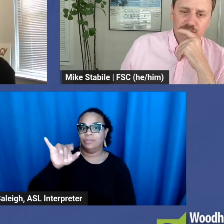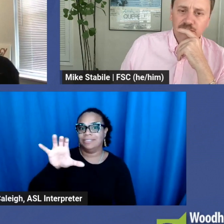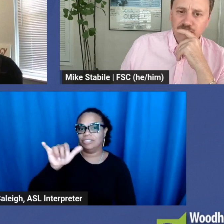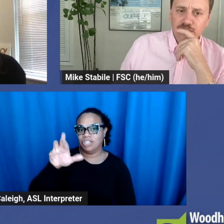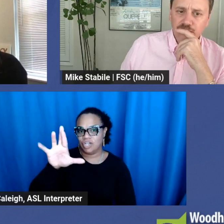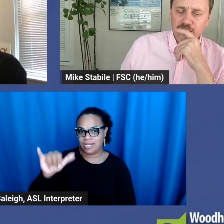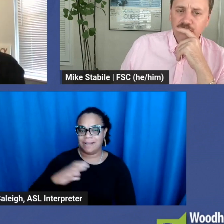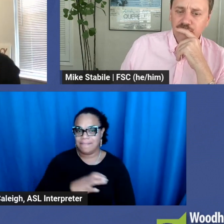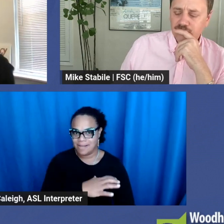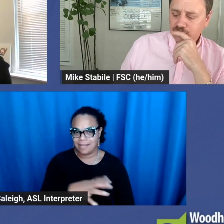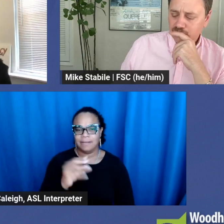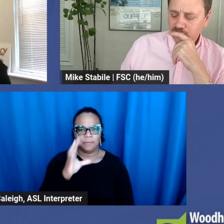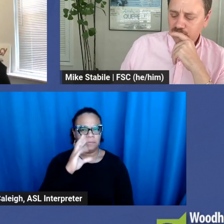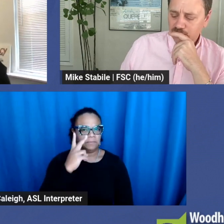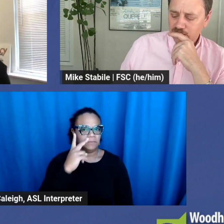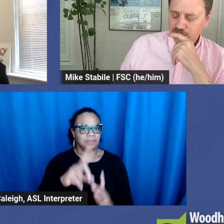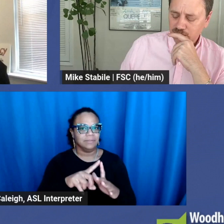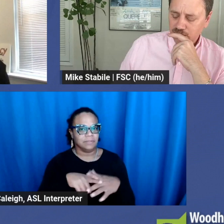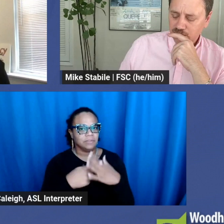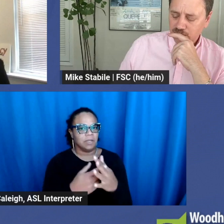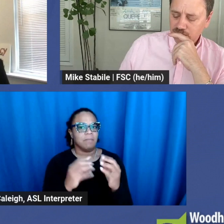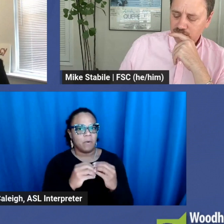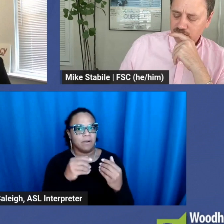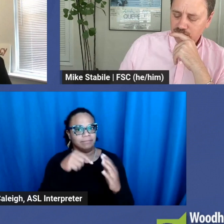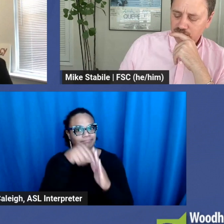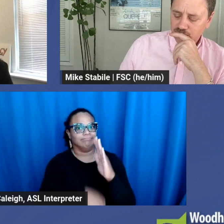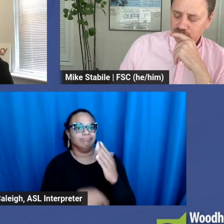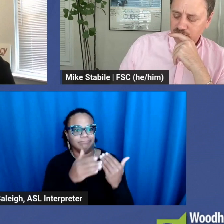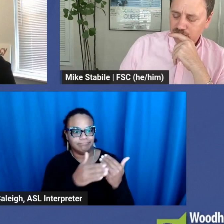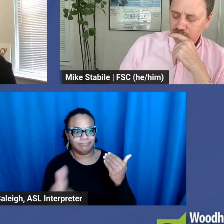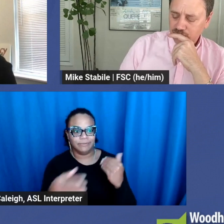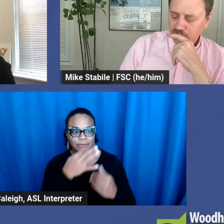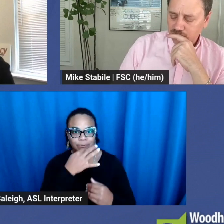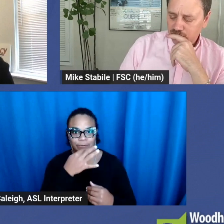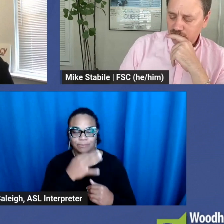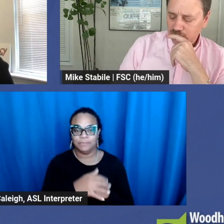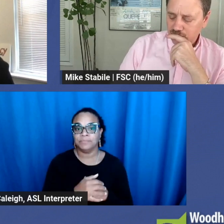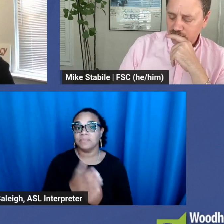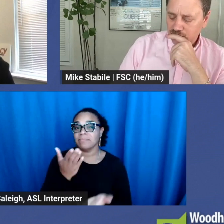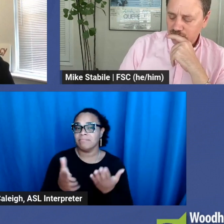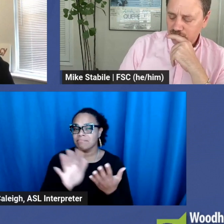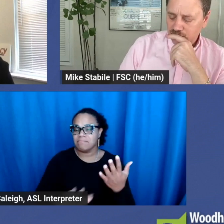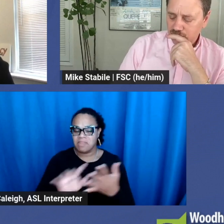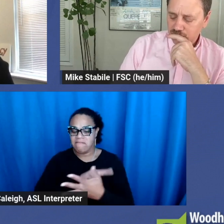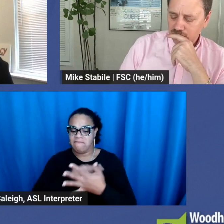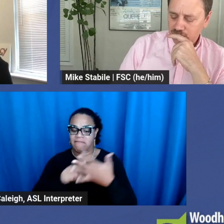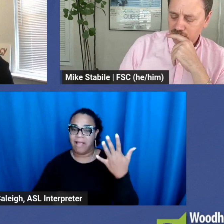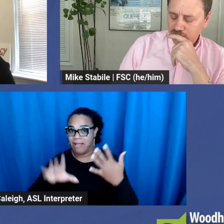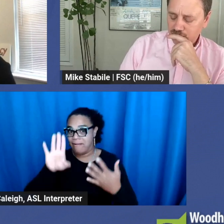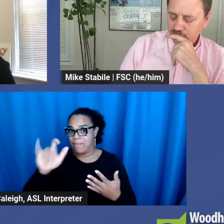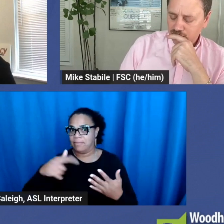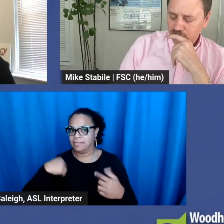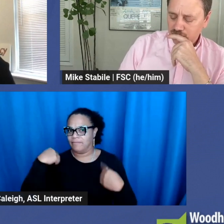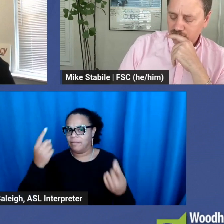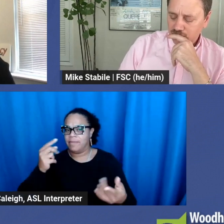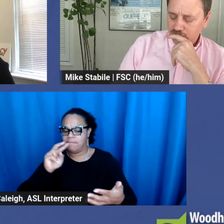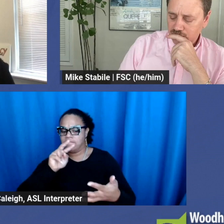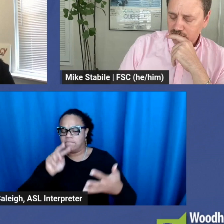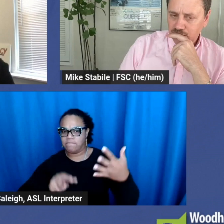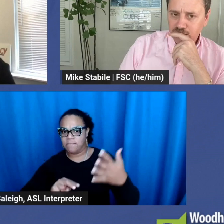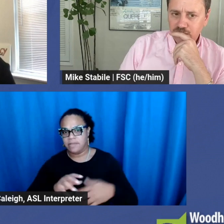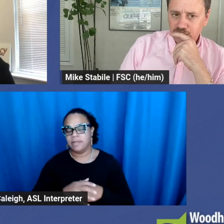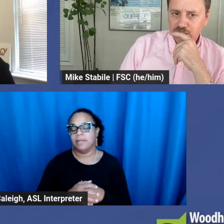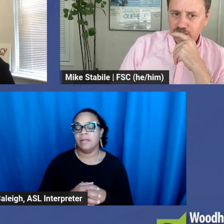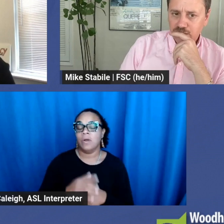Commerce Committee. There are probably about 5 bills that I've really been keeping an eye on and tracking. One may be